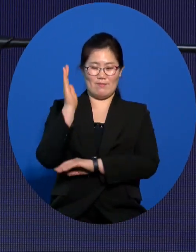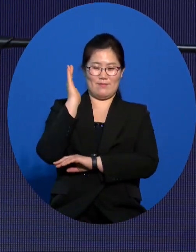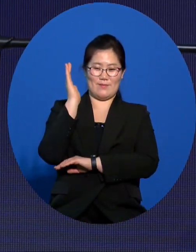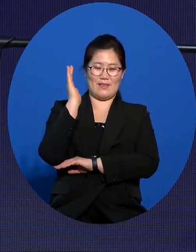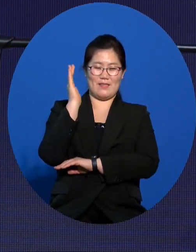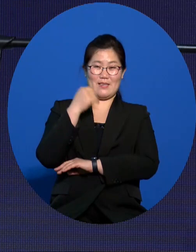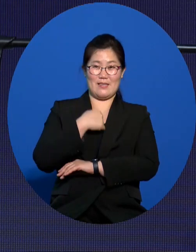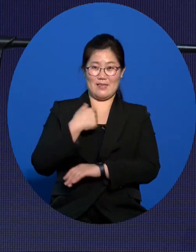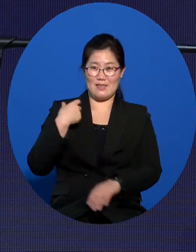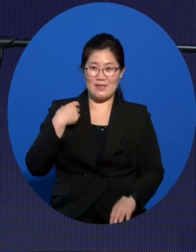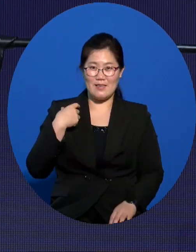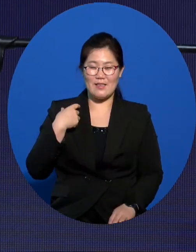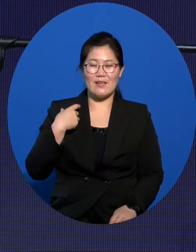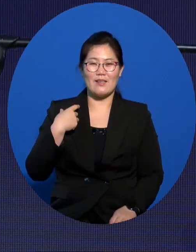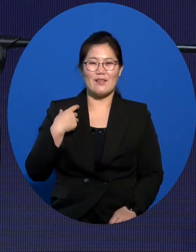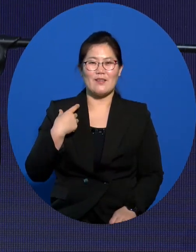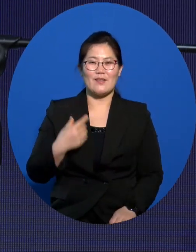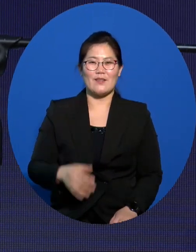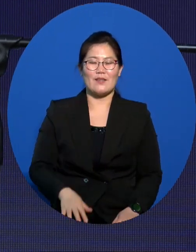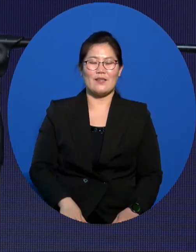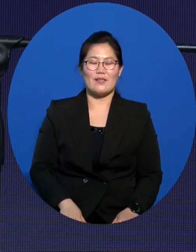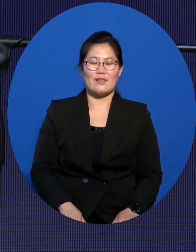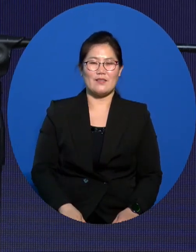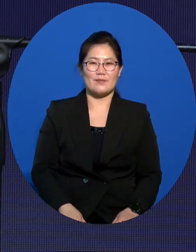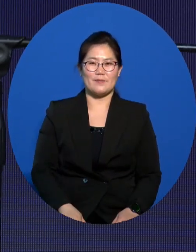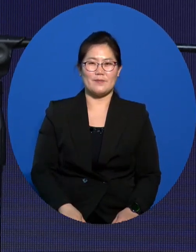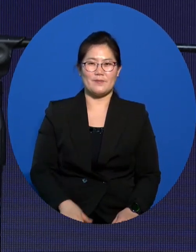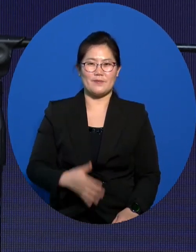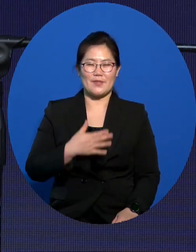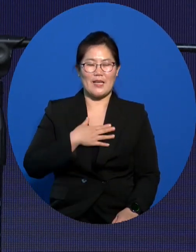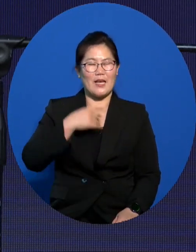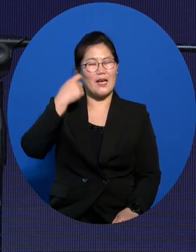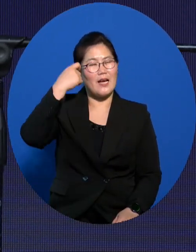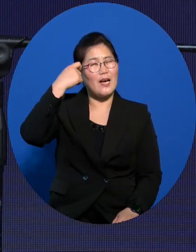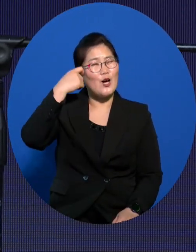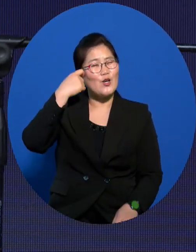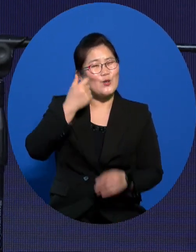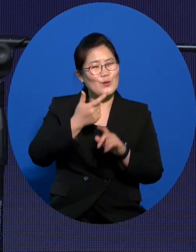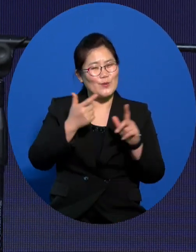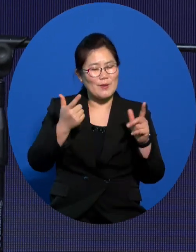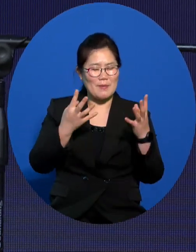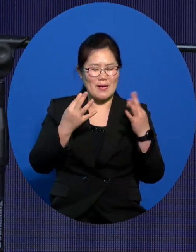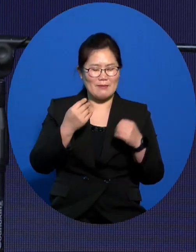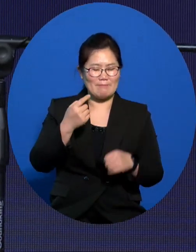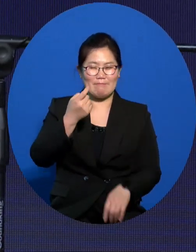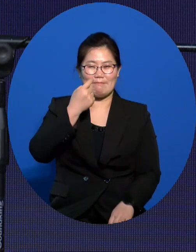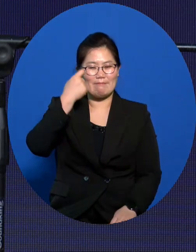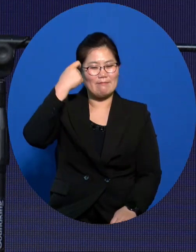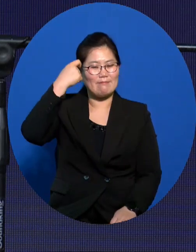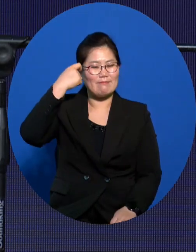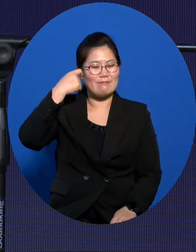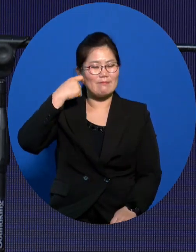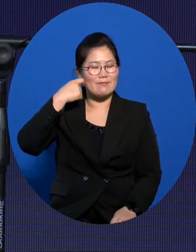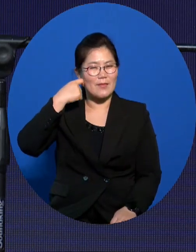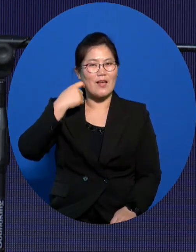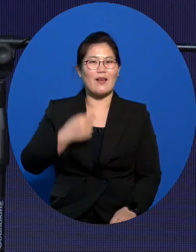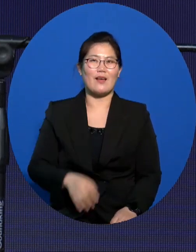I am participating here as a panelist, and I was able to learn a lot.